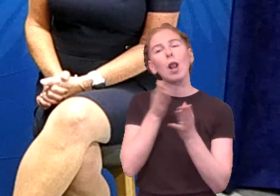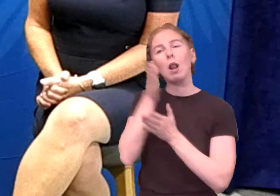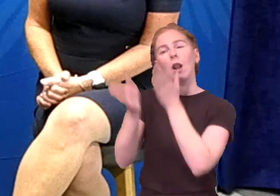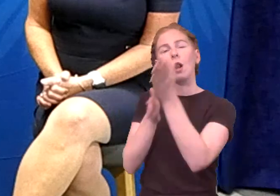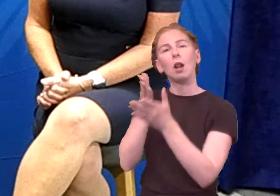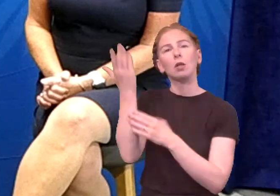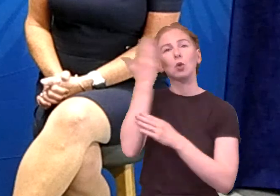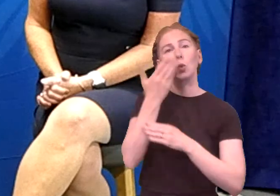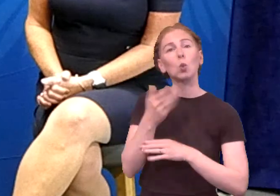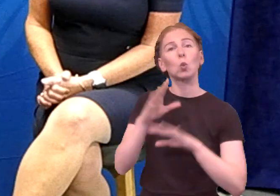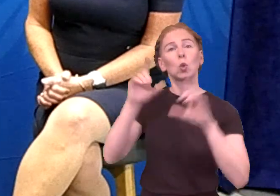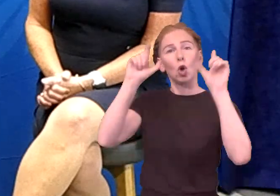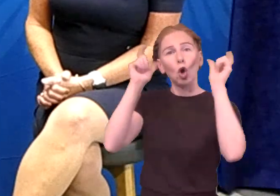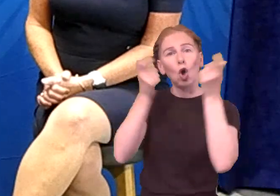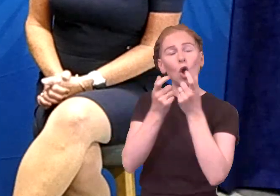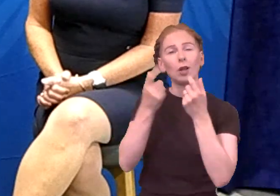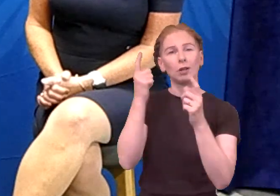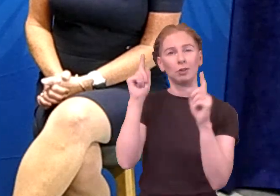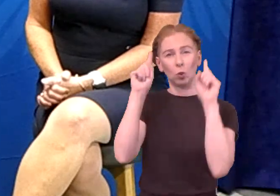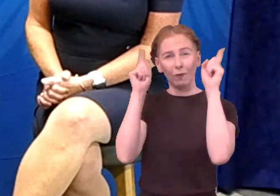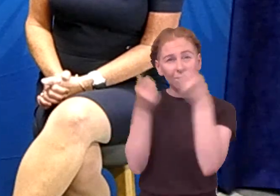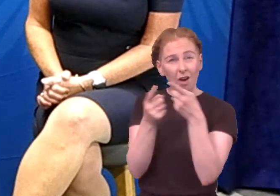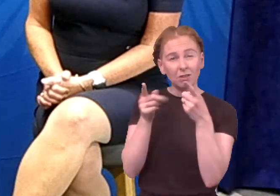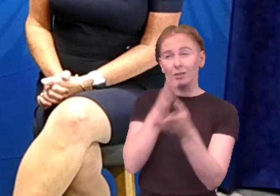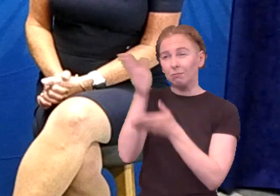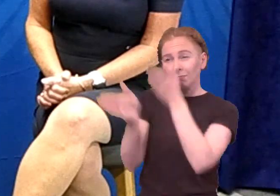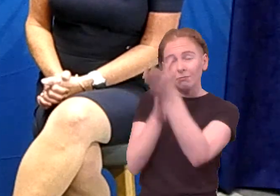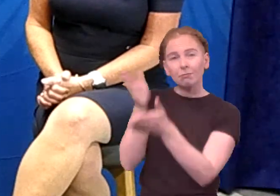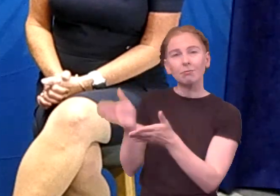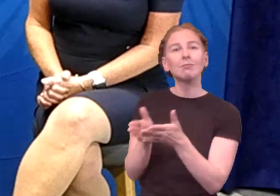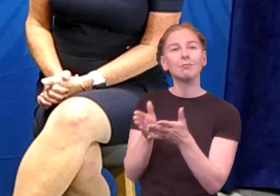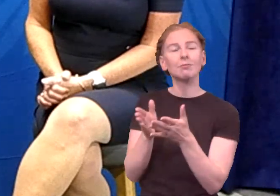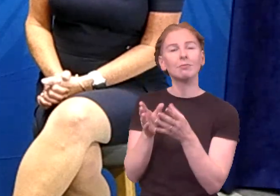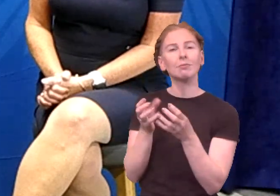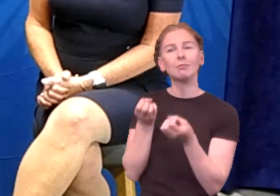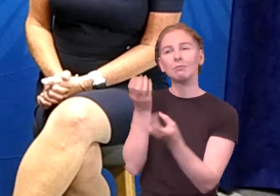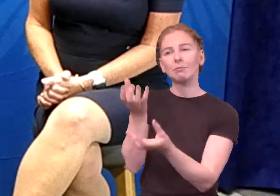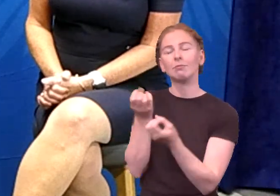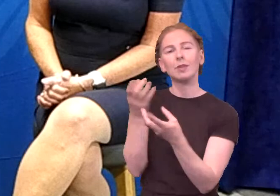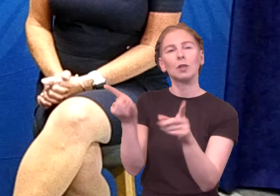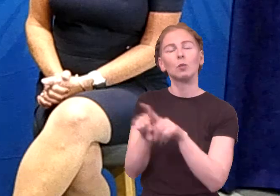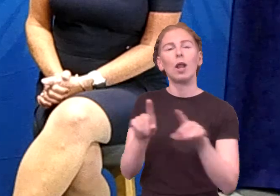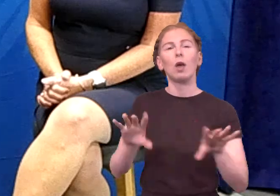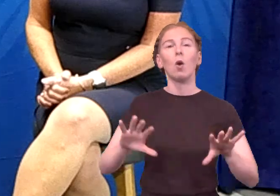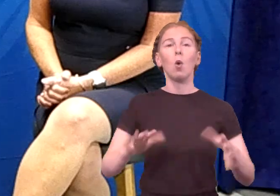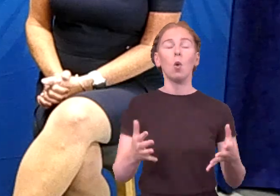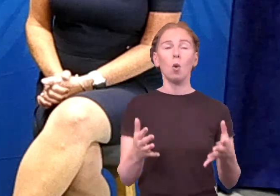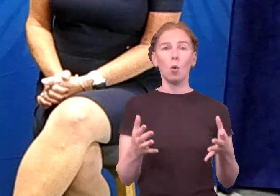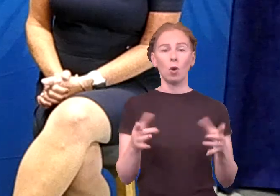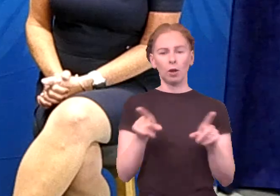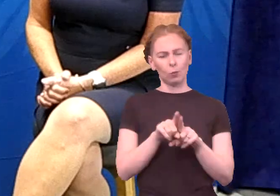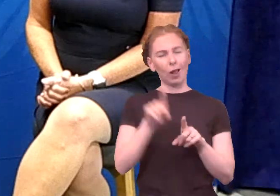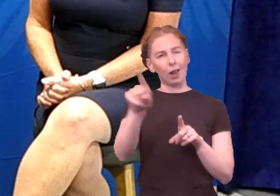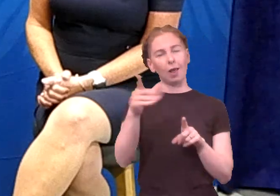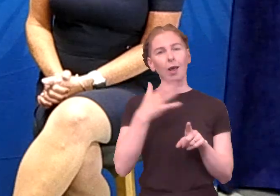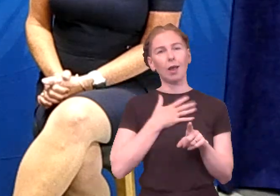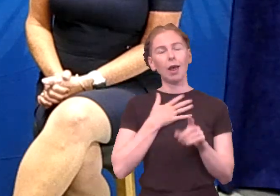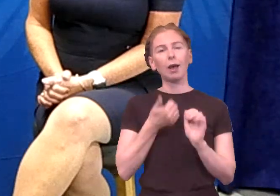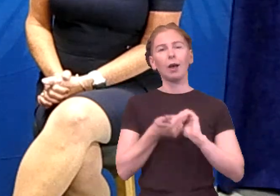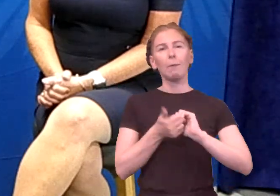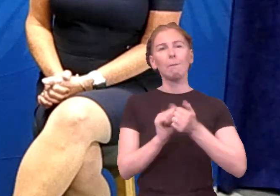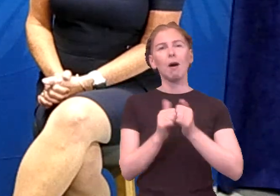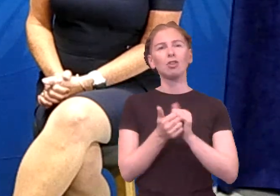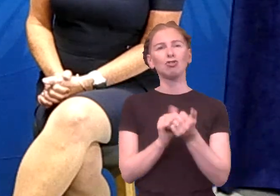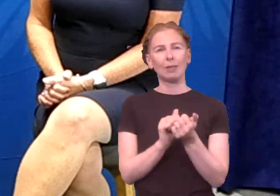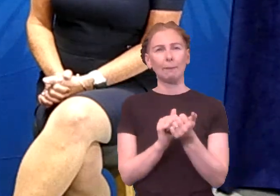colleges and universities. And we also like to take a partnership approach when we go into Operation Aident